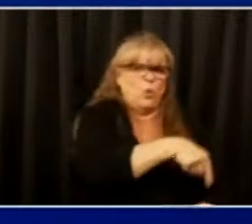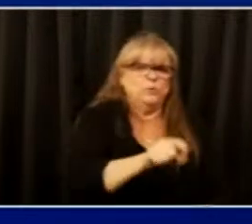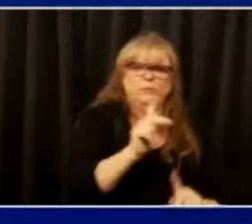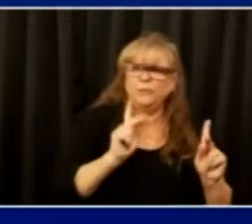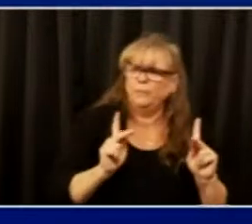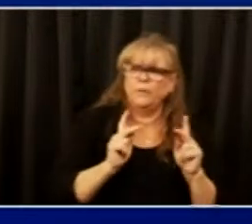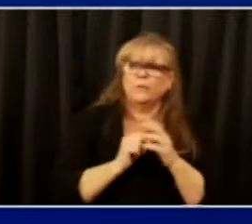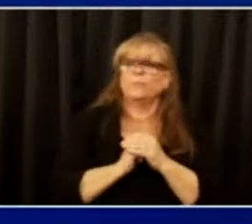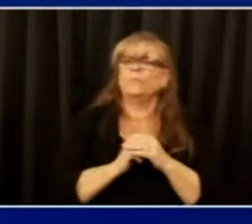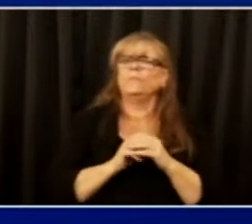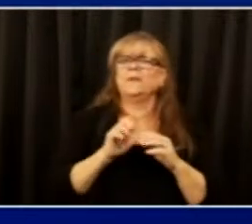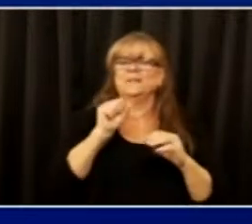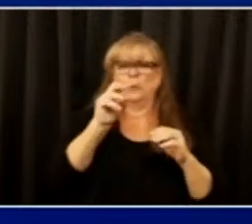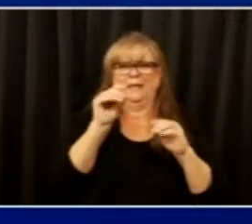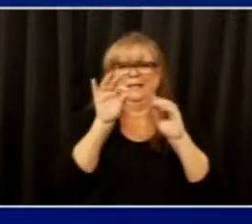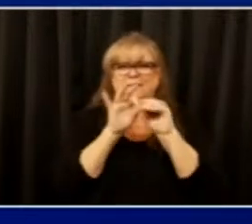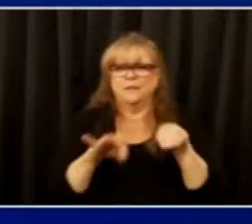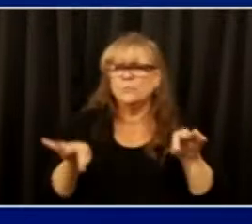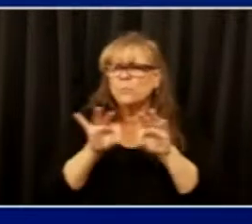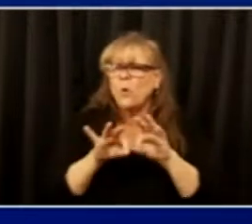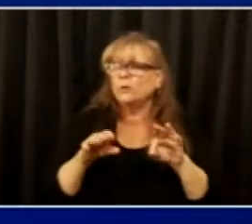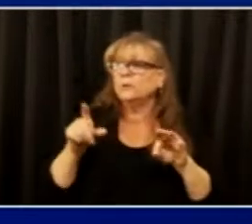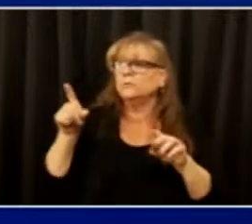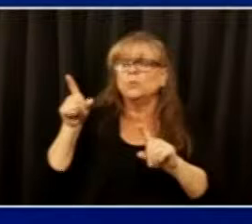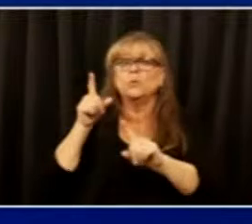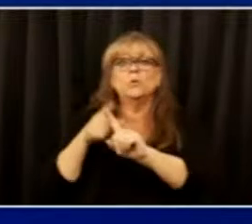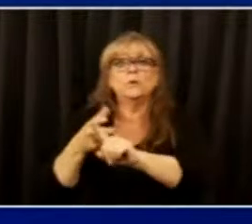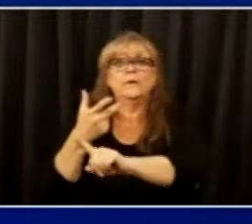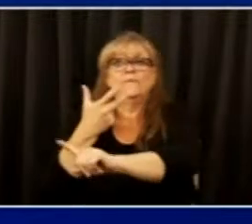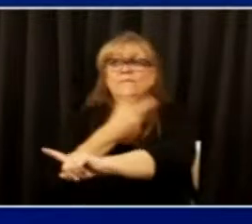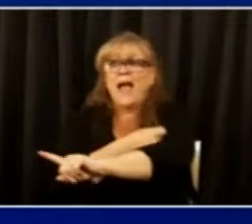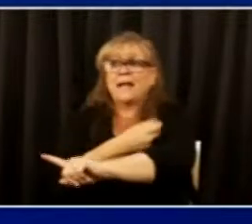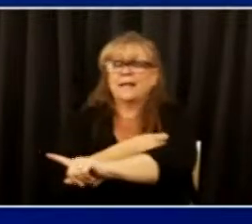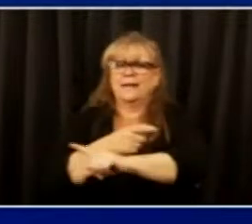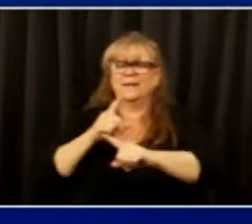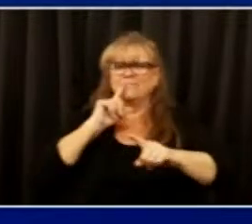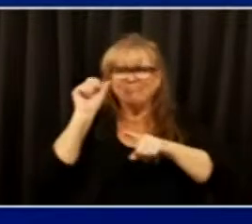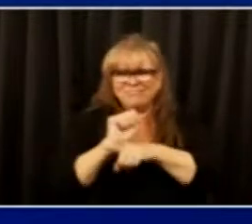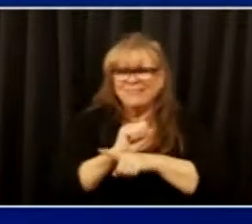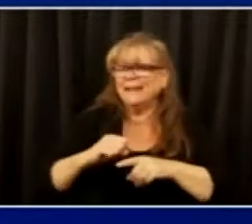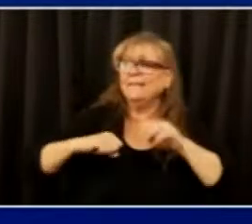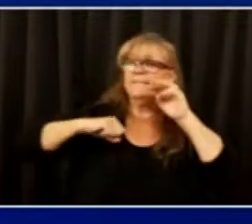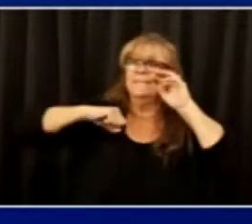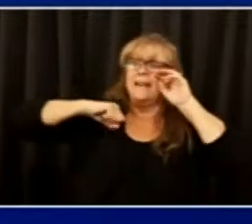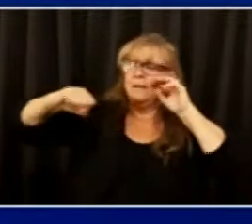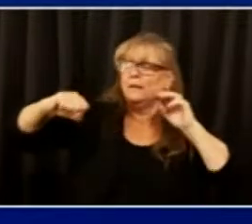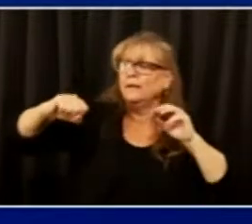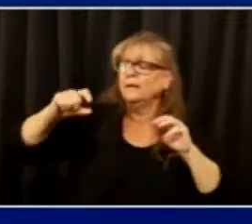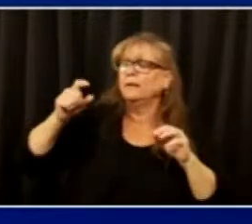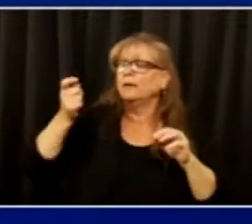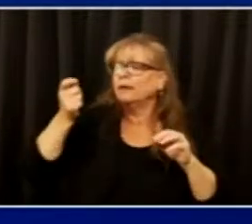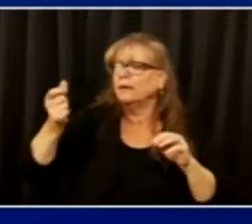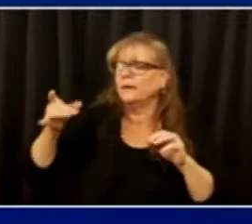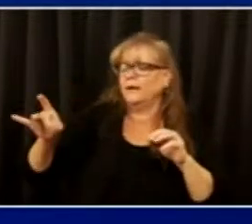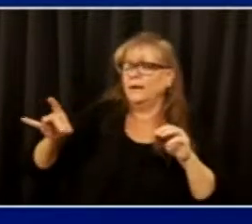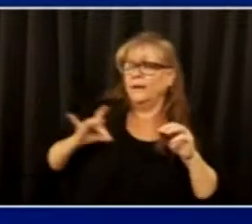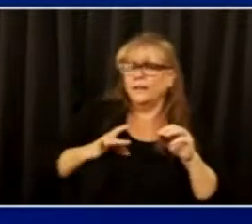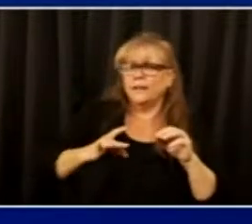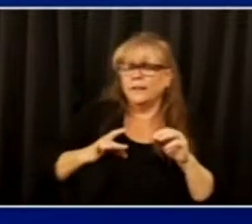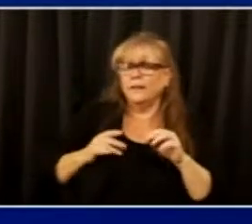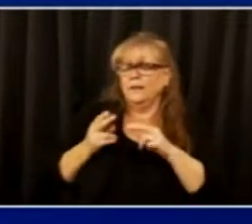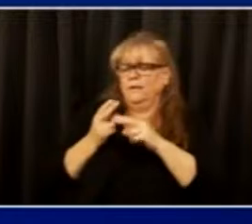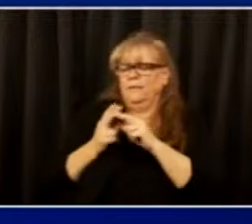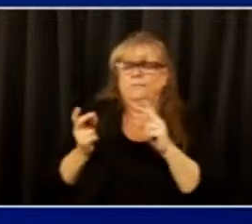are the levels lower, but the period by which I am infectious or likely to spread it to others is shortened. So